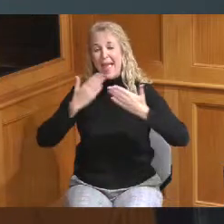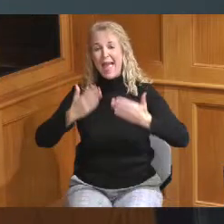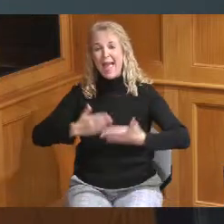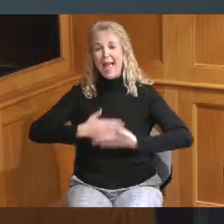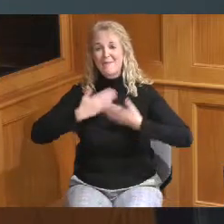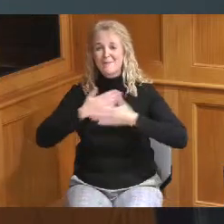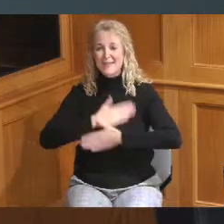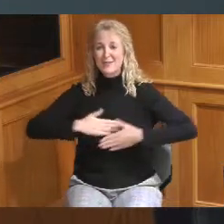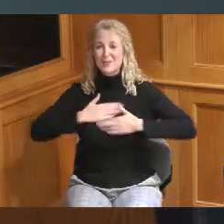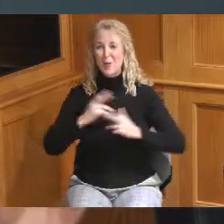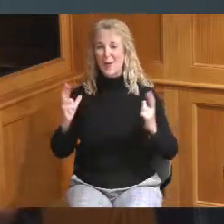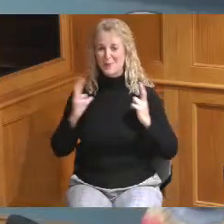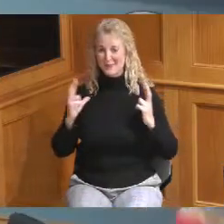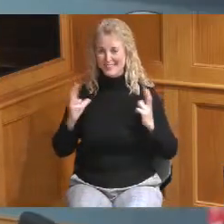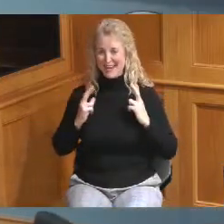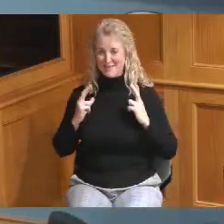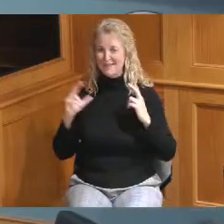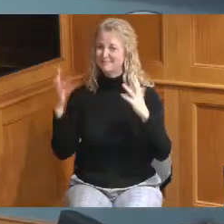retirement.